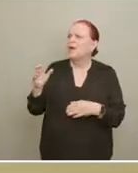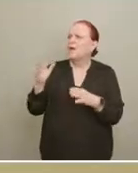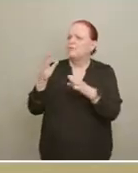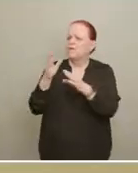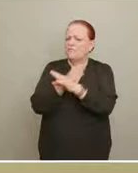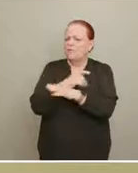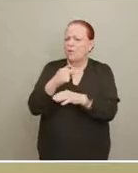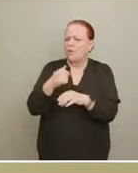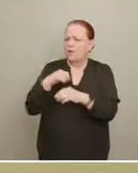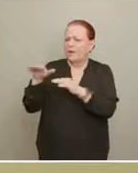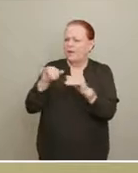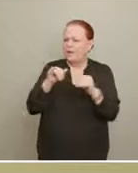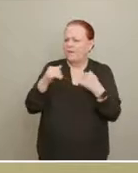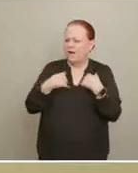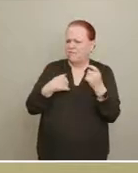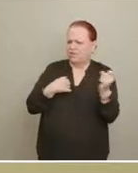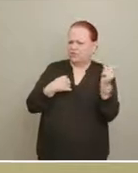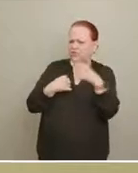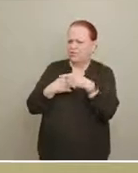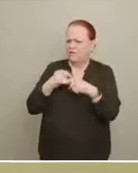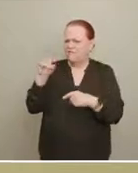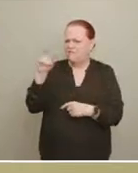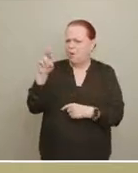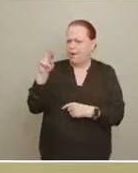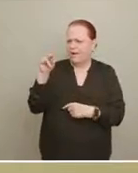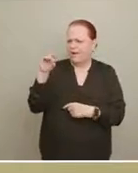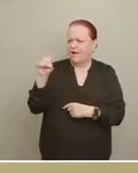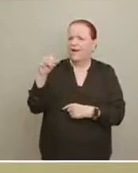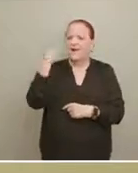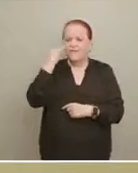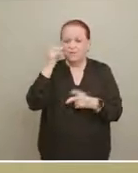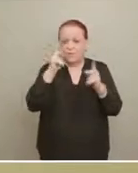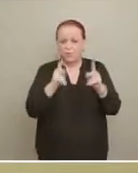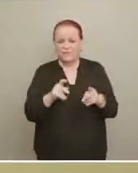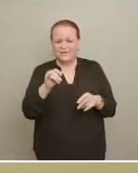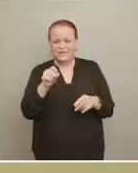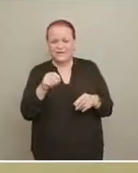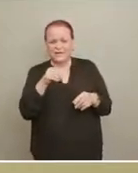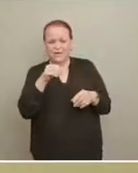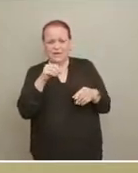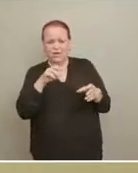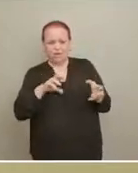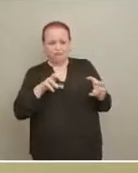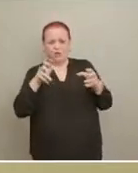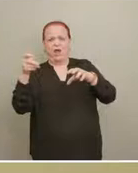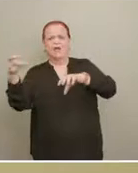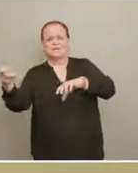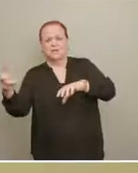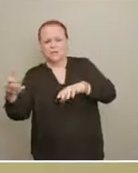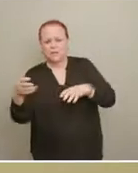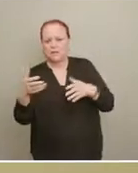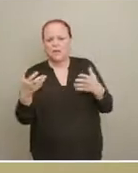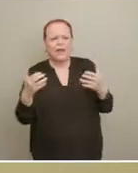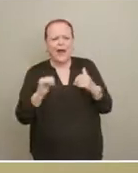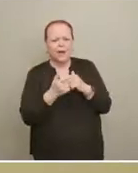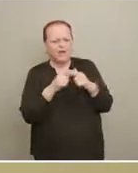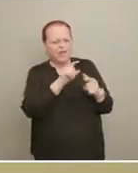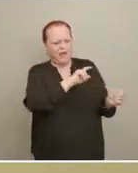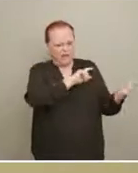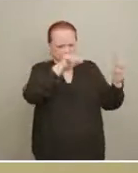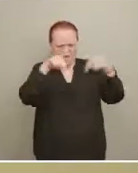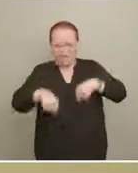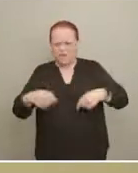Veronica, ask you a question. If a resident is in a crisis, how did they get here? How did they get the services? We've talked about what you